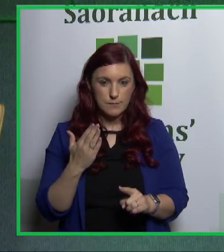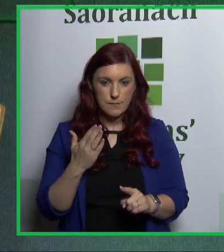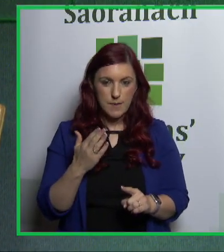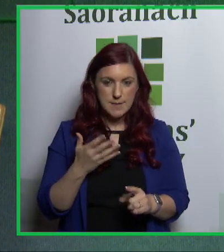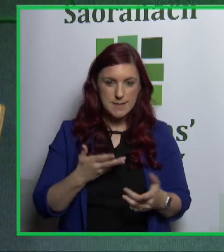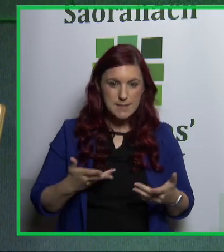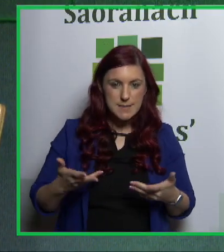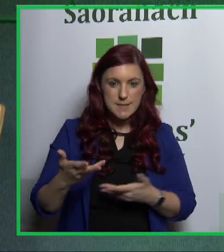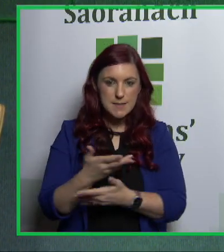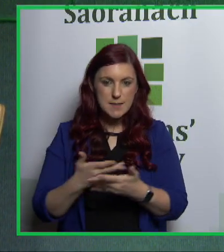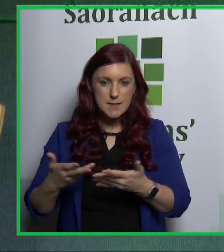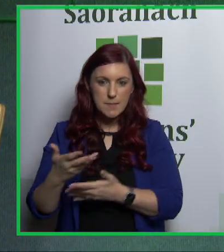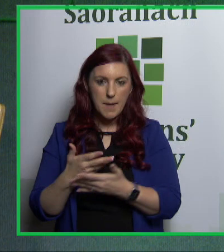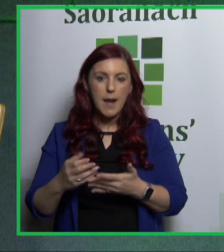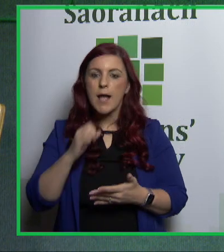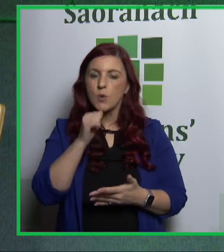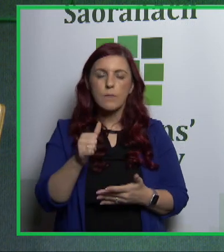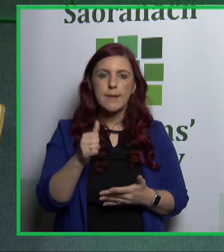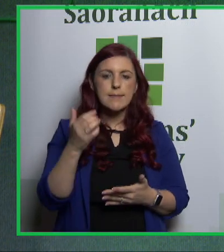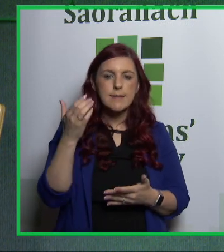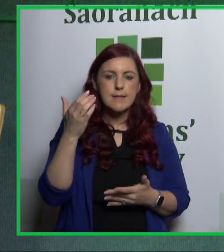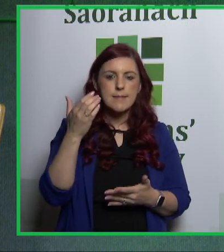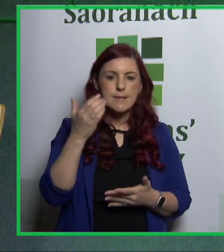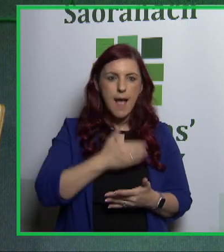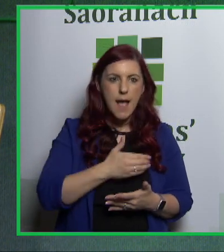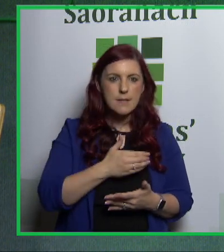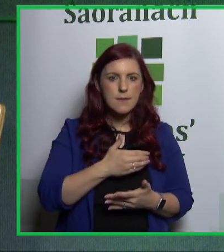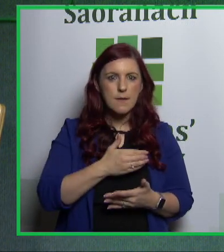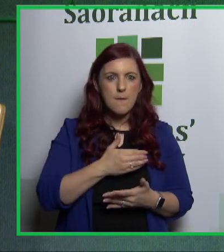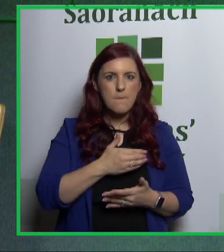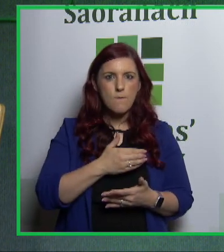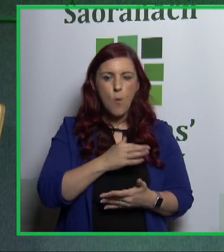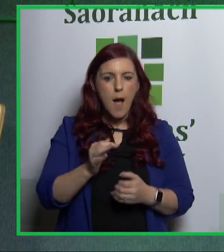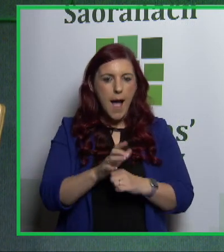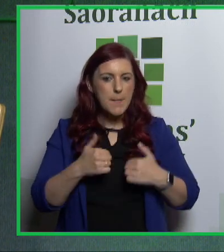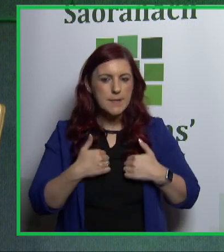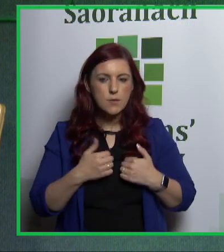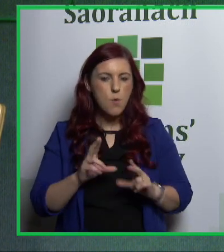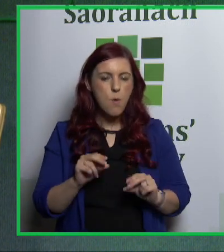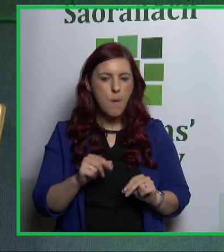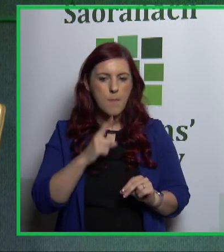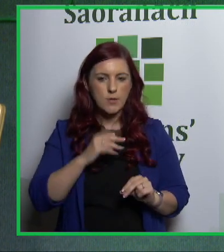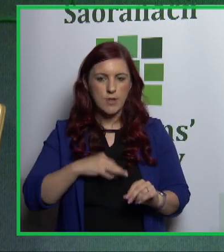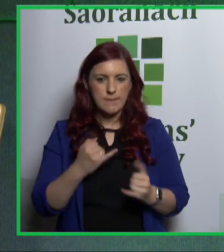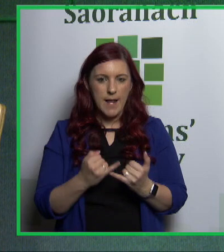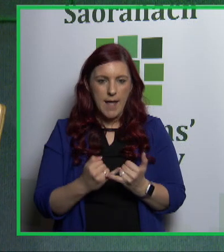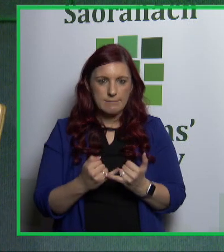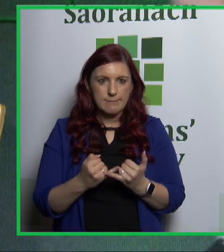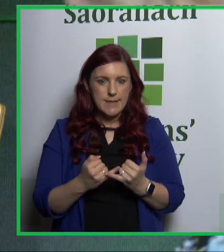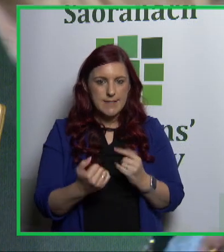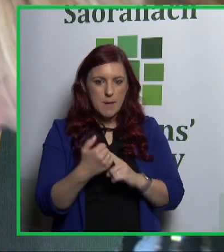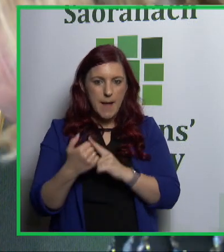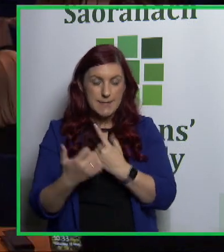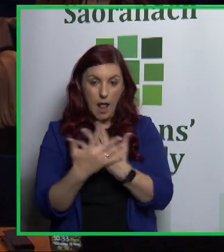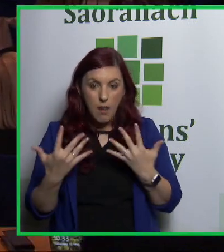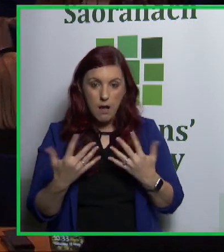I don't feel sad for my story. I feel like my story is who I am, and it's what I do and how I help people. And we're so glad you're